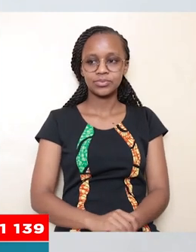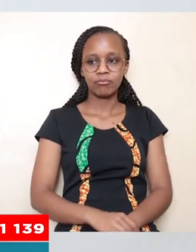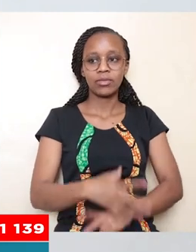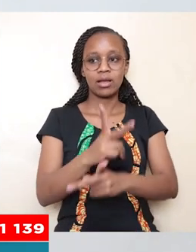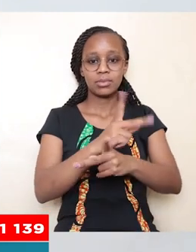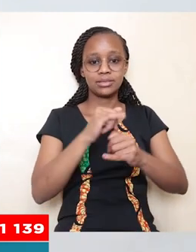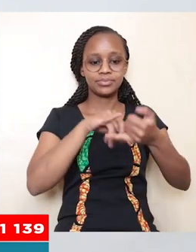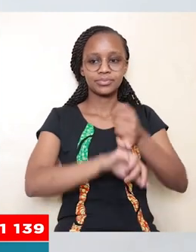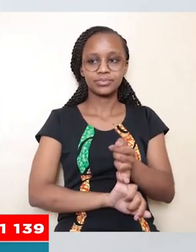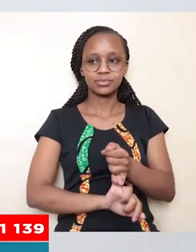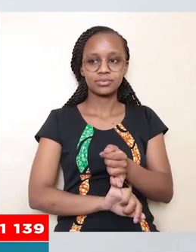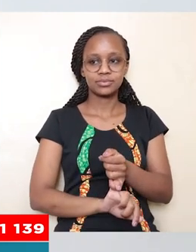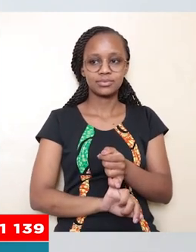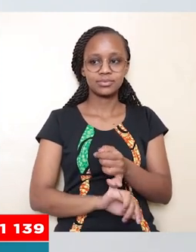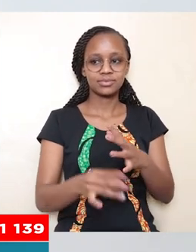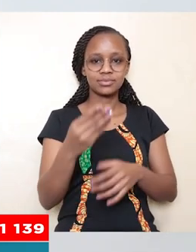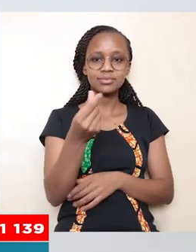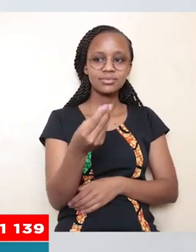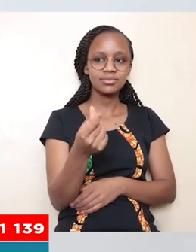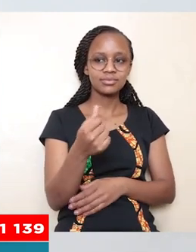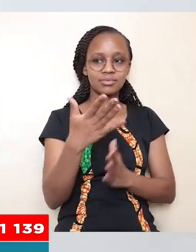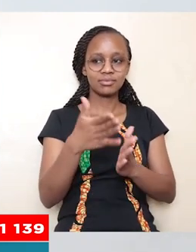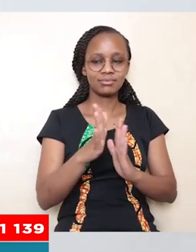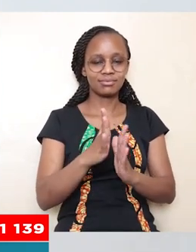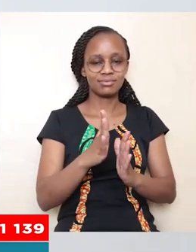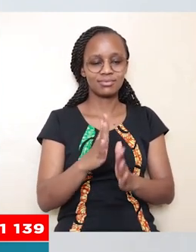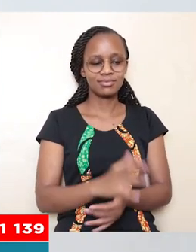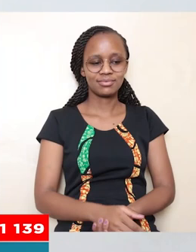He protects the wife financially.